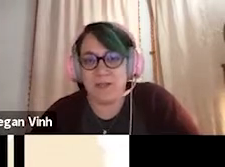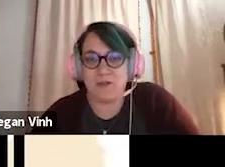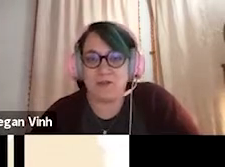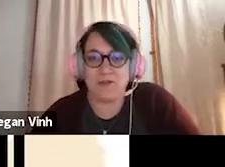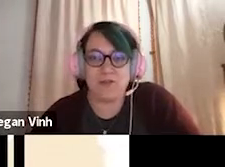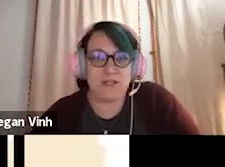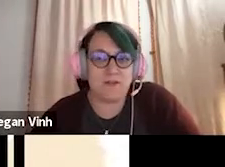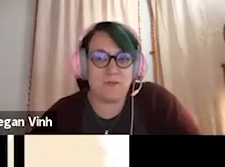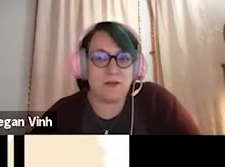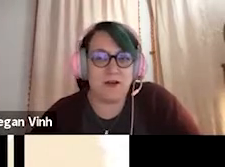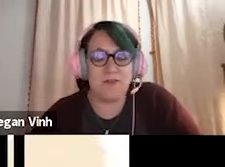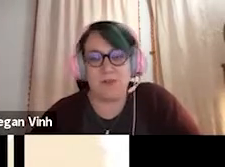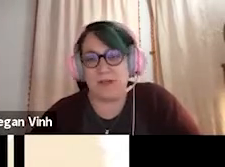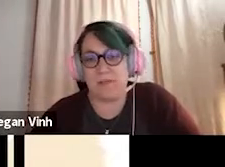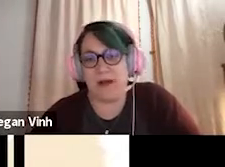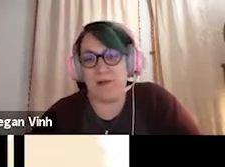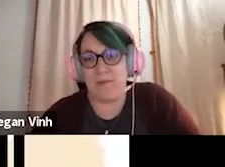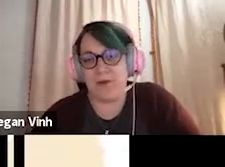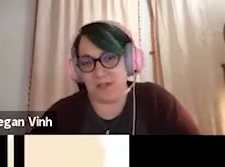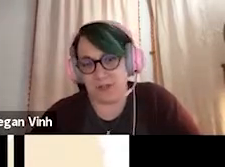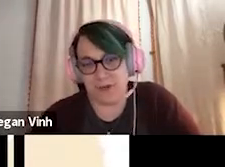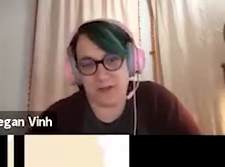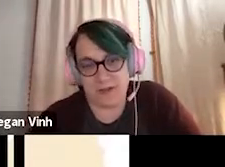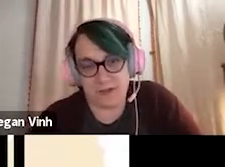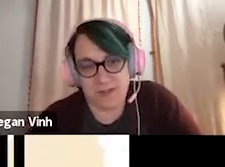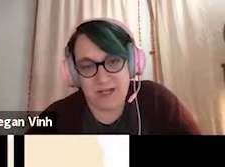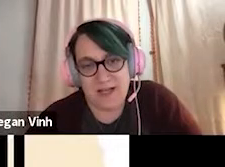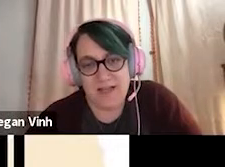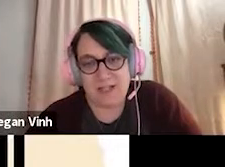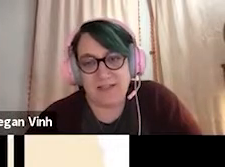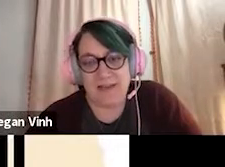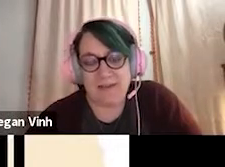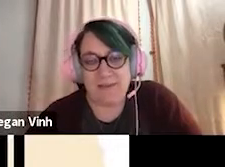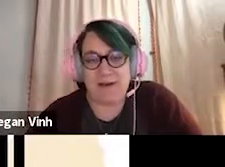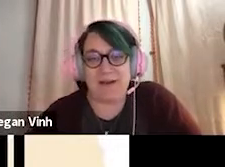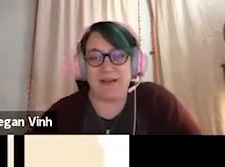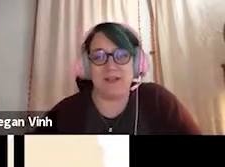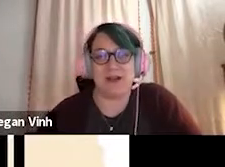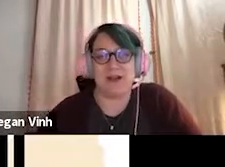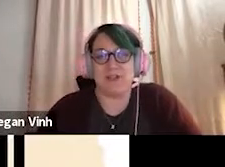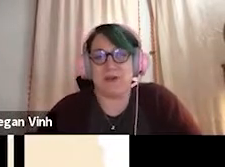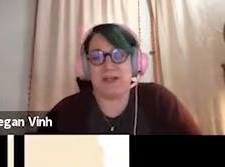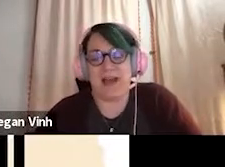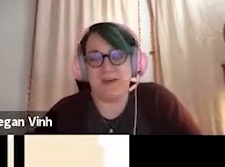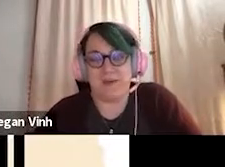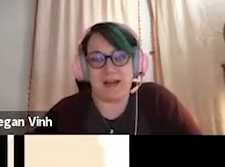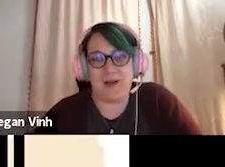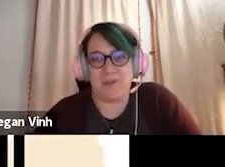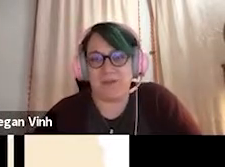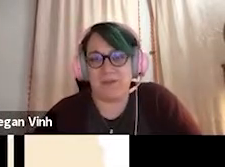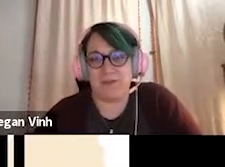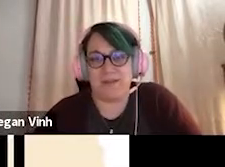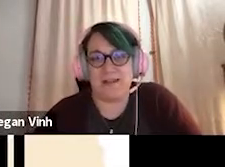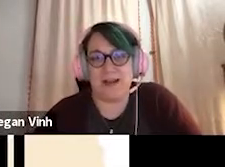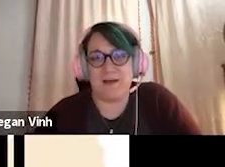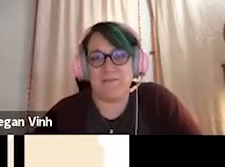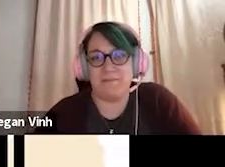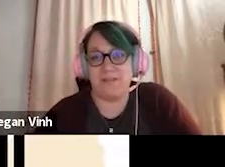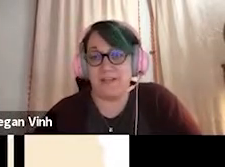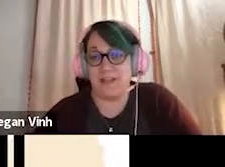you guys want to introduce yourselves, we are also joined by our postdoctoral fellows, Jessica Amsberry and Shawen Yang, who are going to help us with